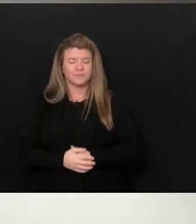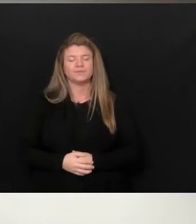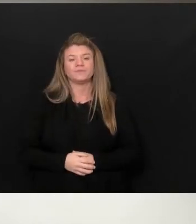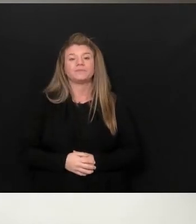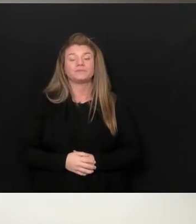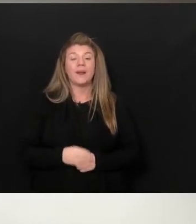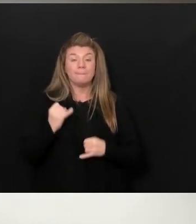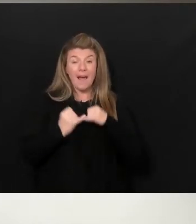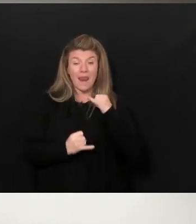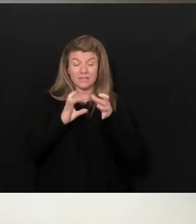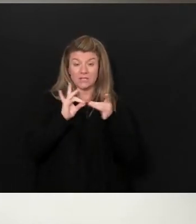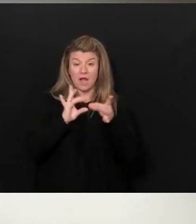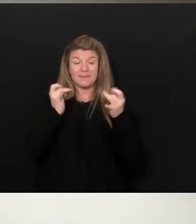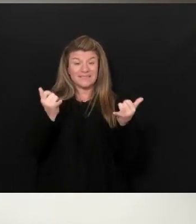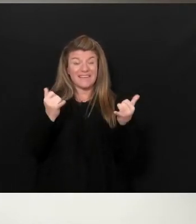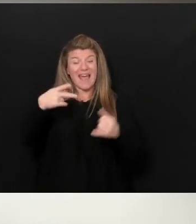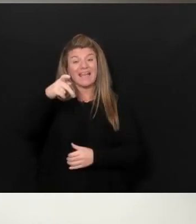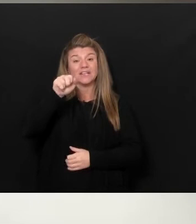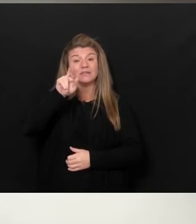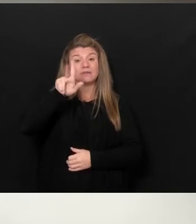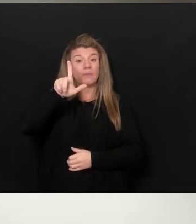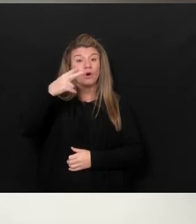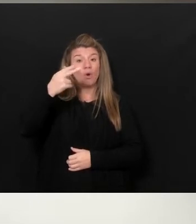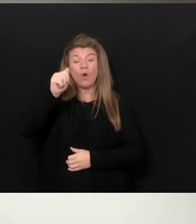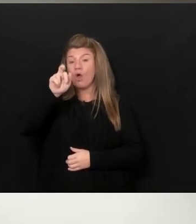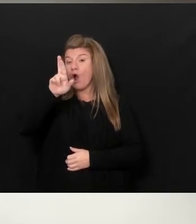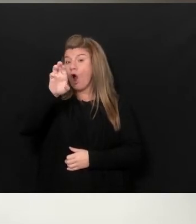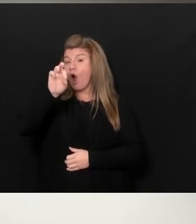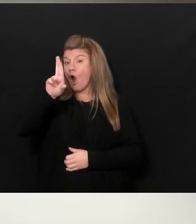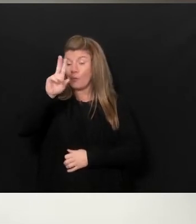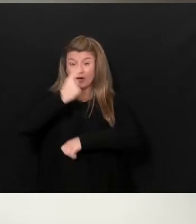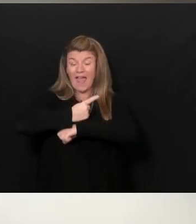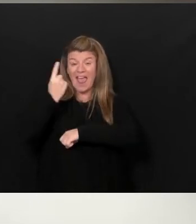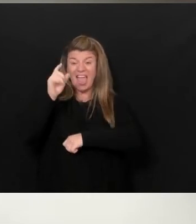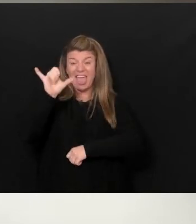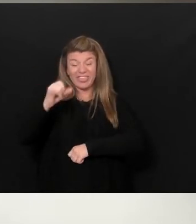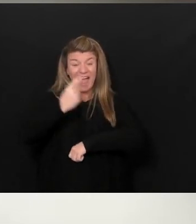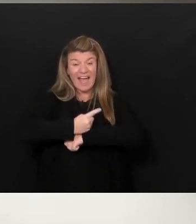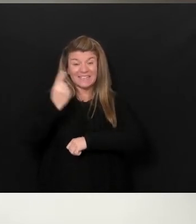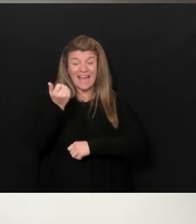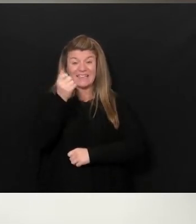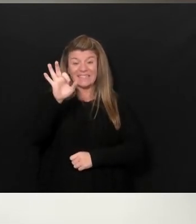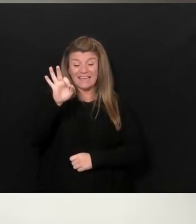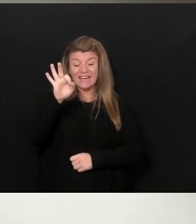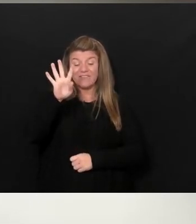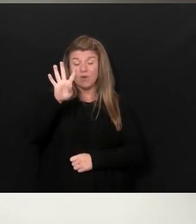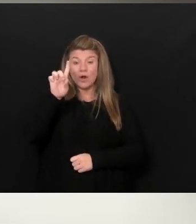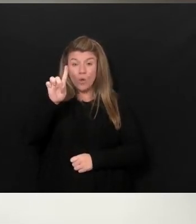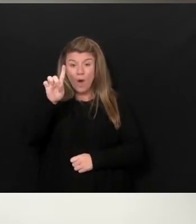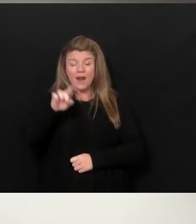governor pointed out, today is Pearl Harbor Day. On that day in 1941,